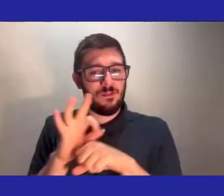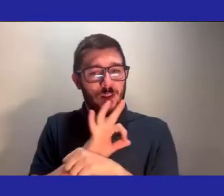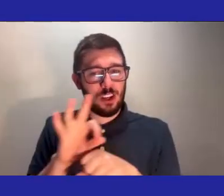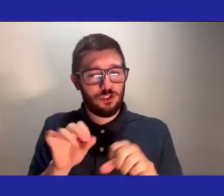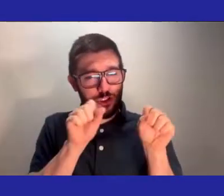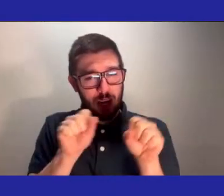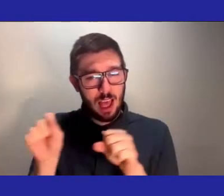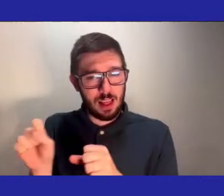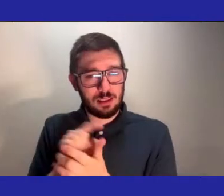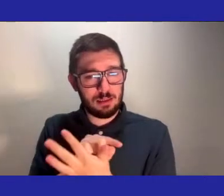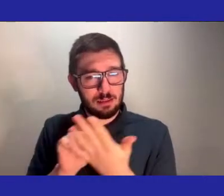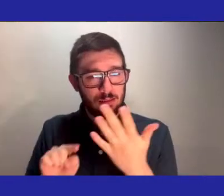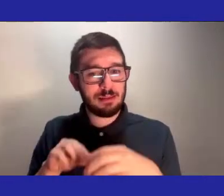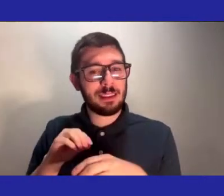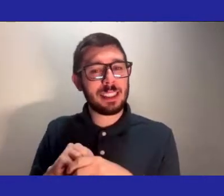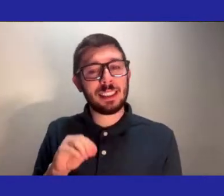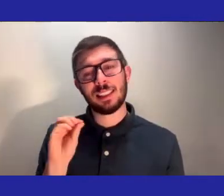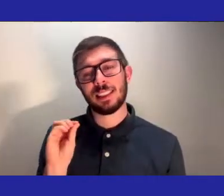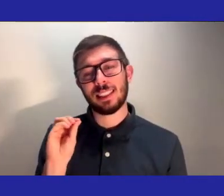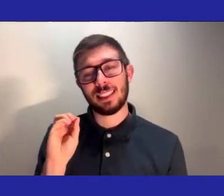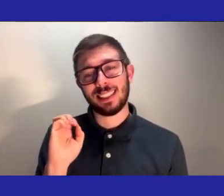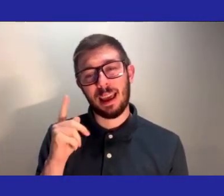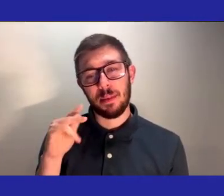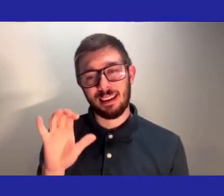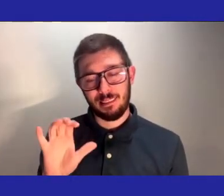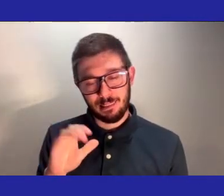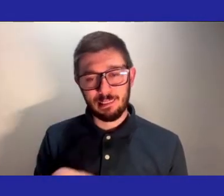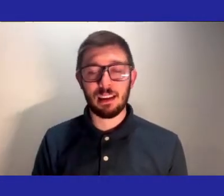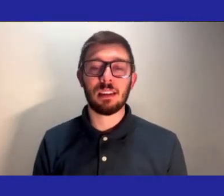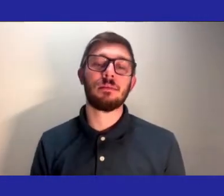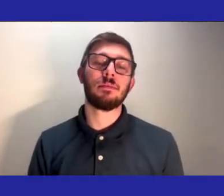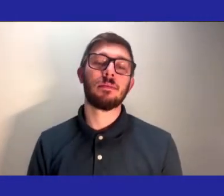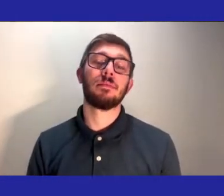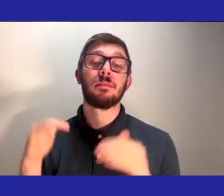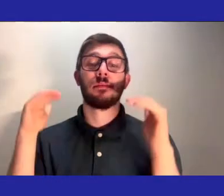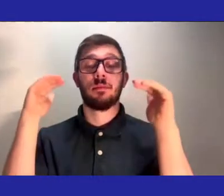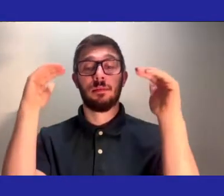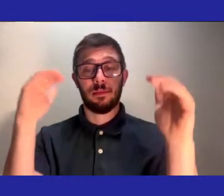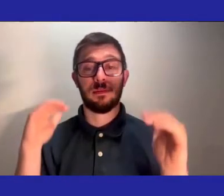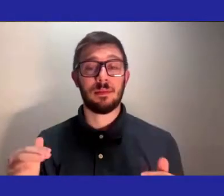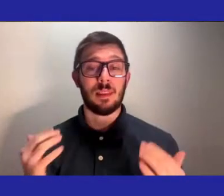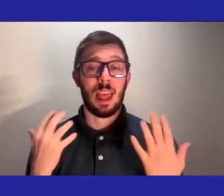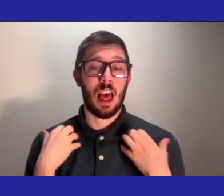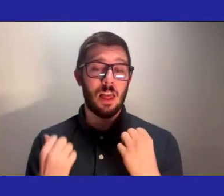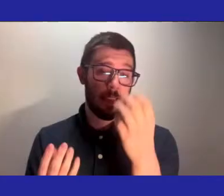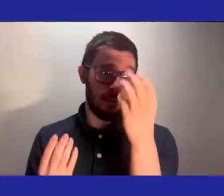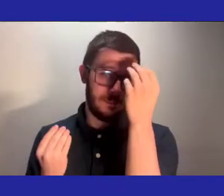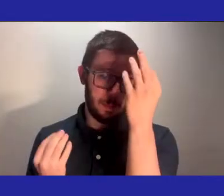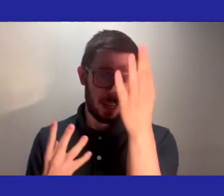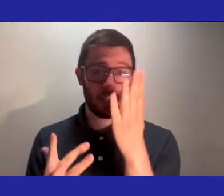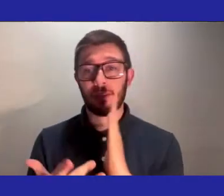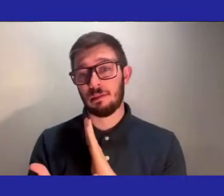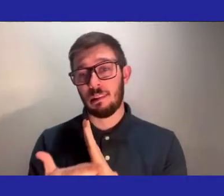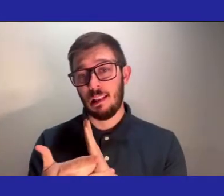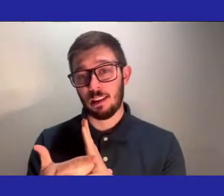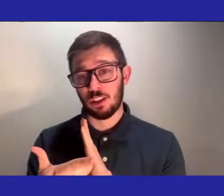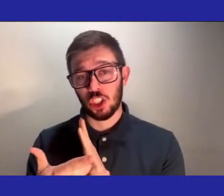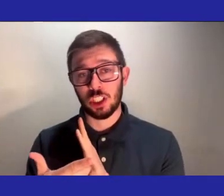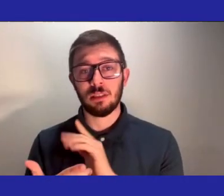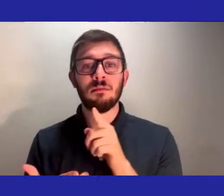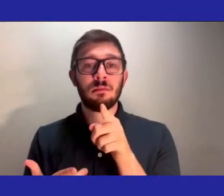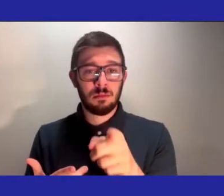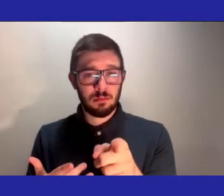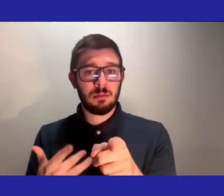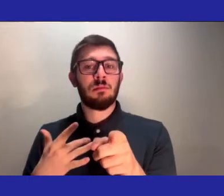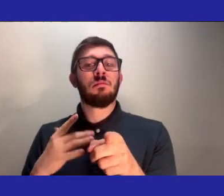Epic. Moving on through our health information technology, this is our it's enterprise-wide